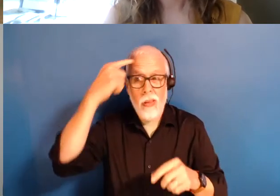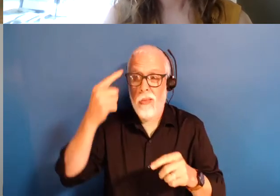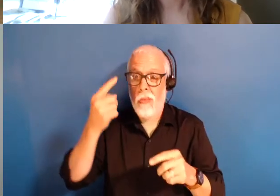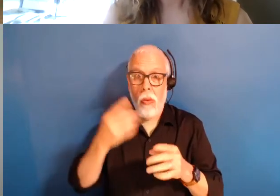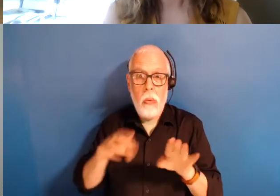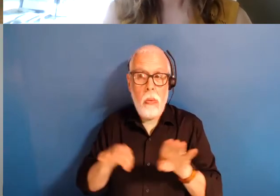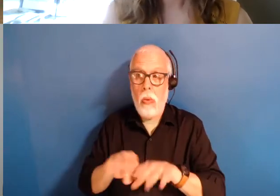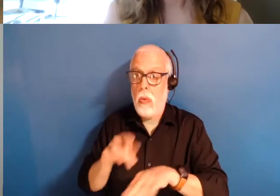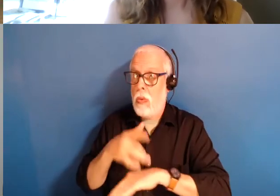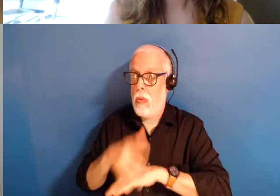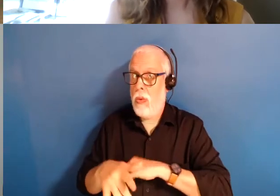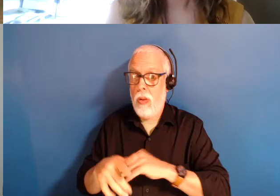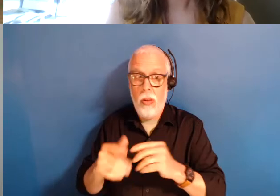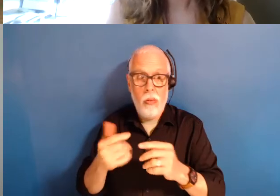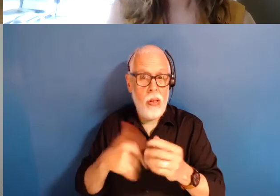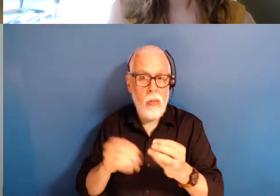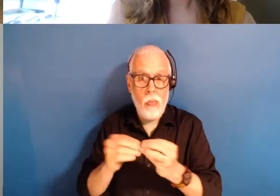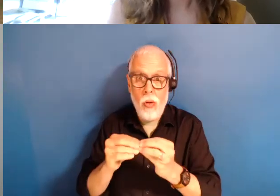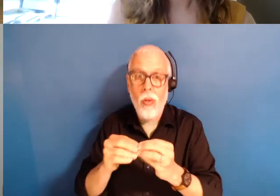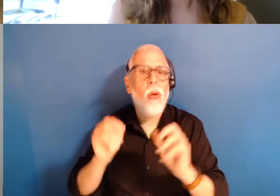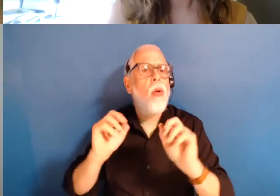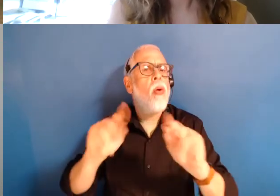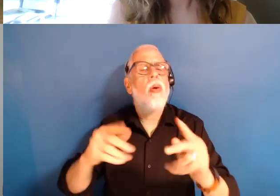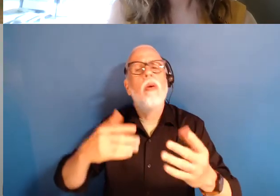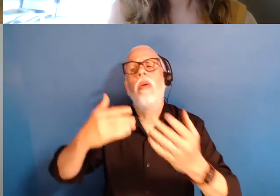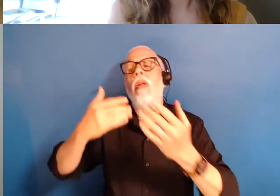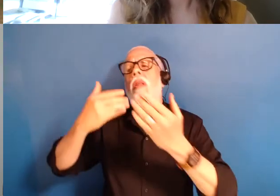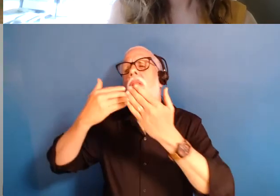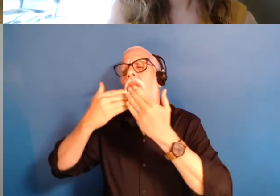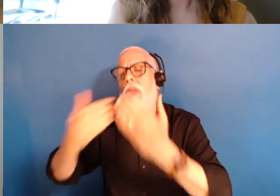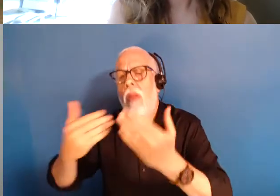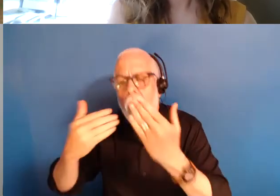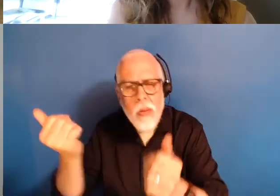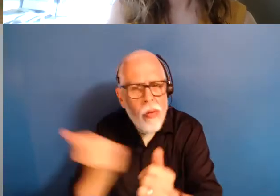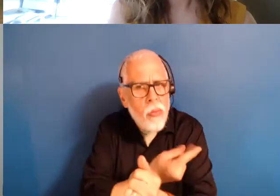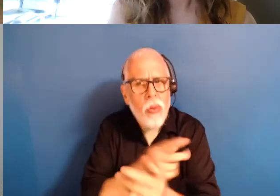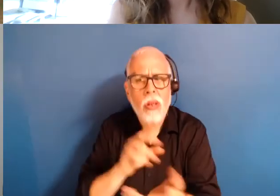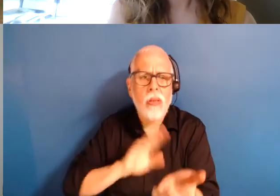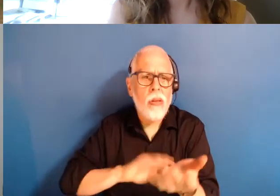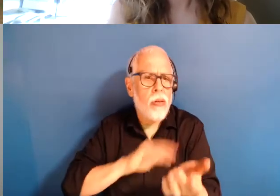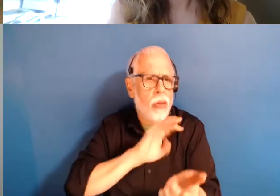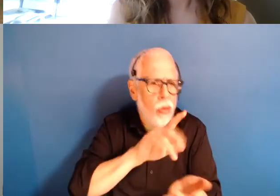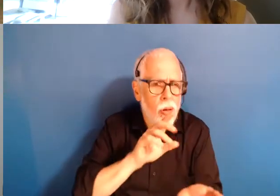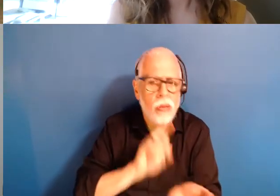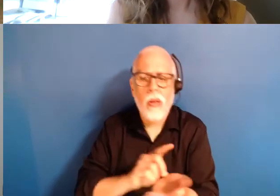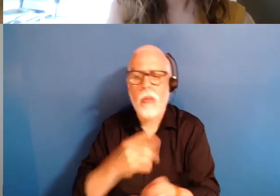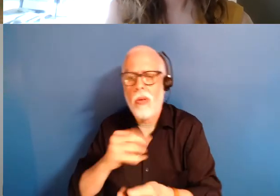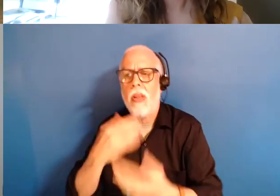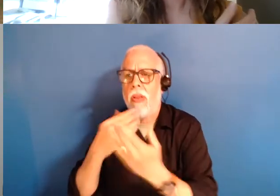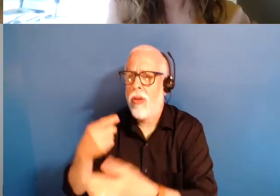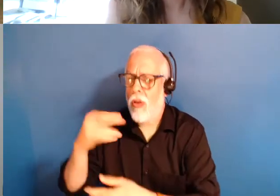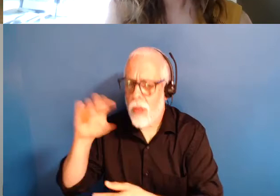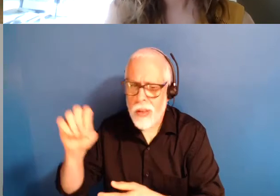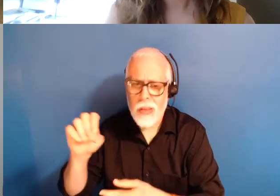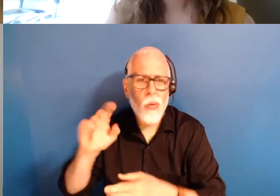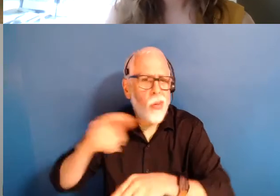early. All right, so thank you so much to our panelists. Thank you, Dr. Call, Dr. Parsons, and Grace for spending your